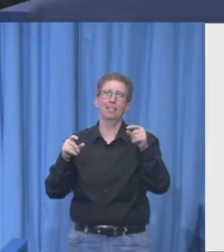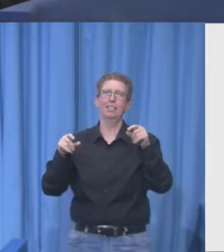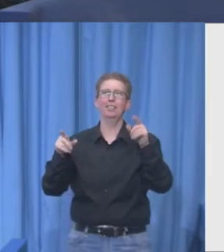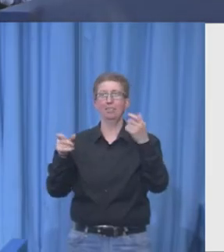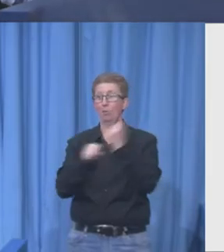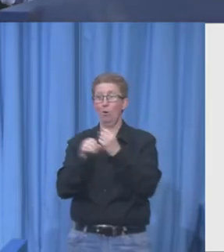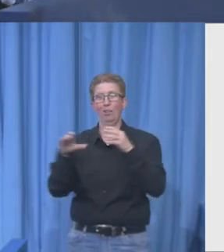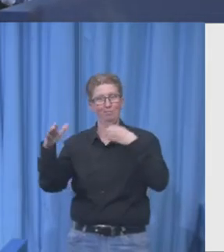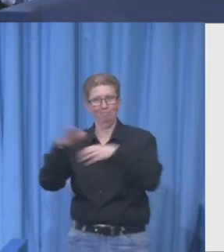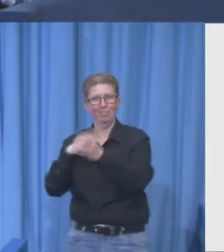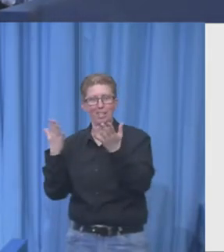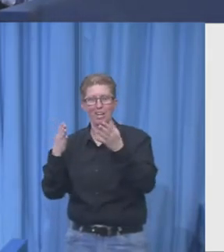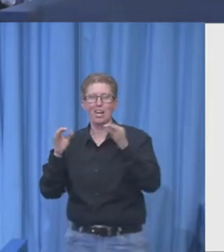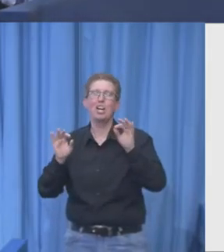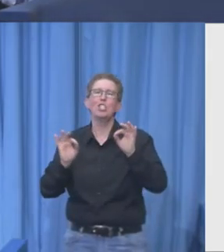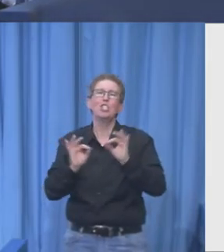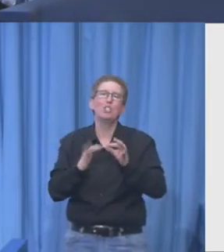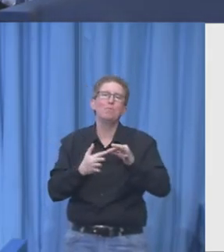KRÖN there,